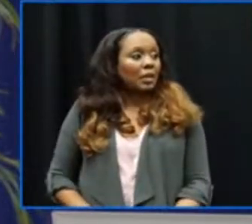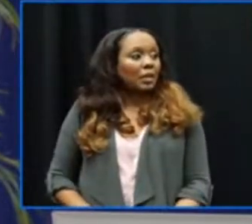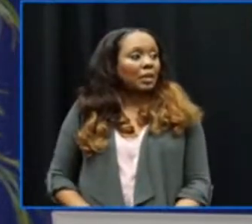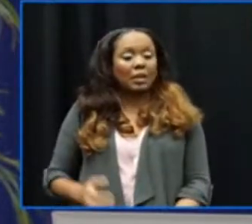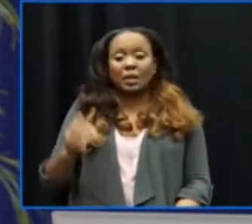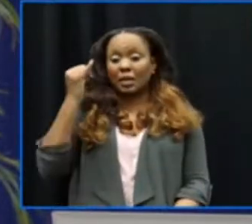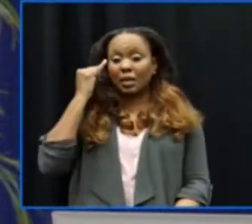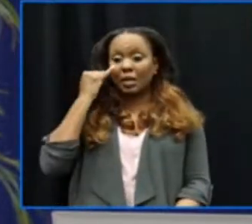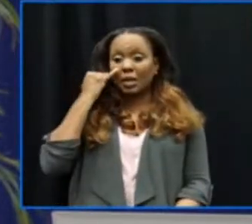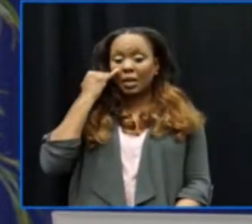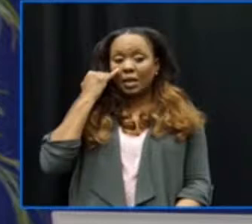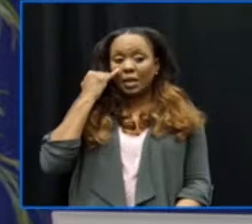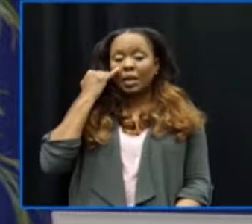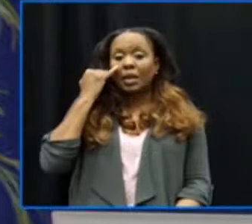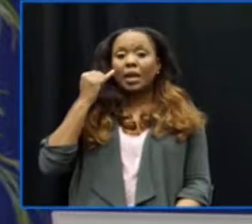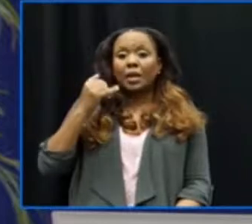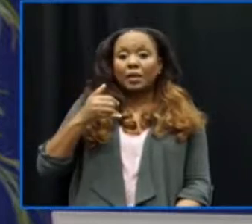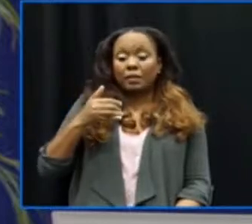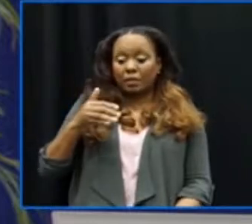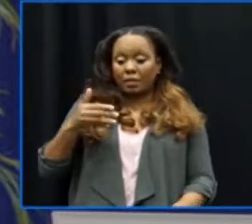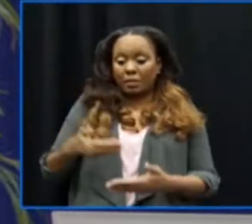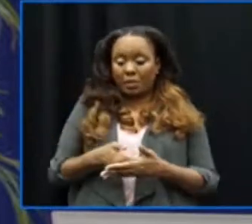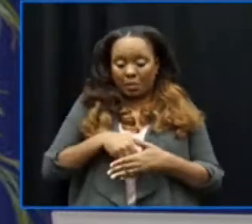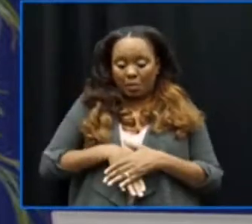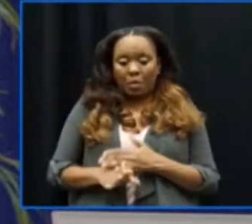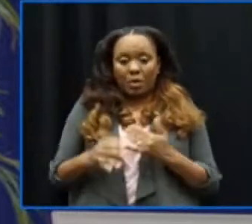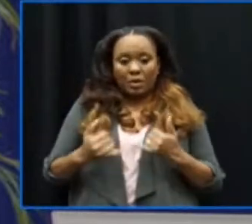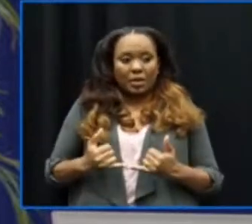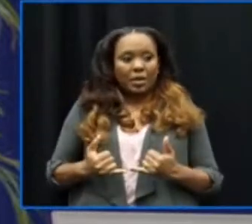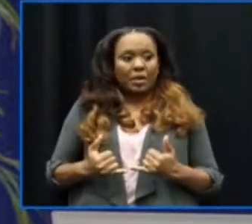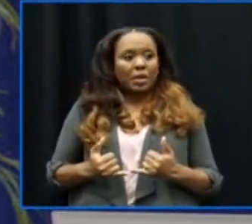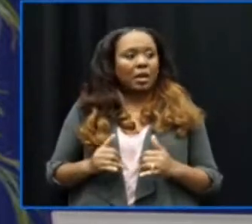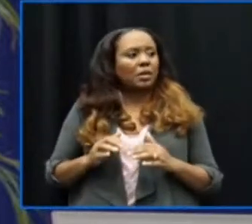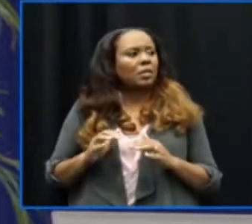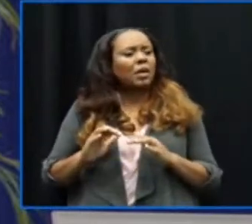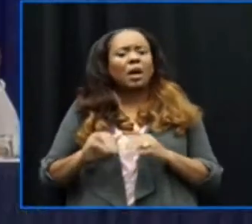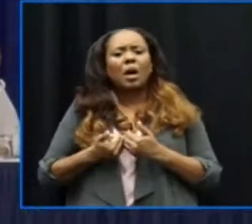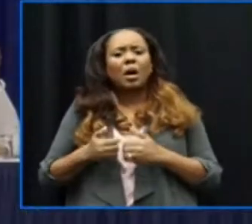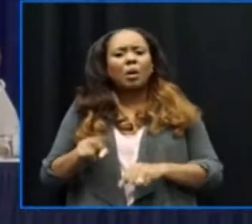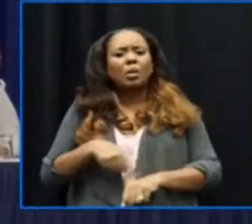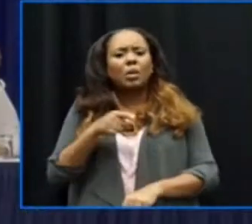to live, the life expectancy of someone actually born today?